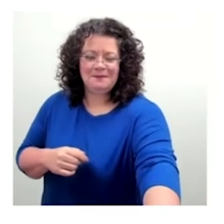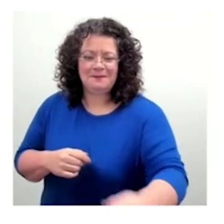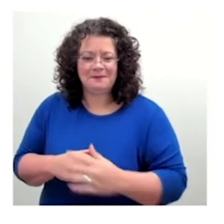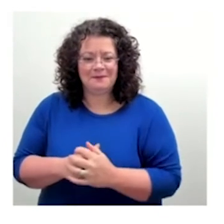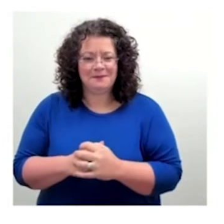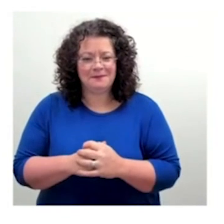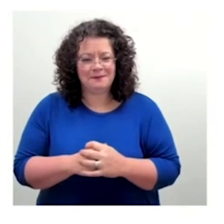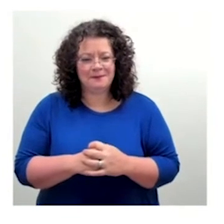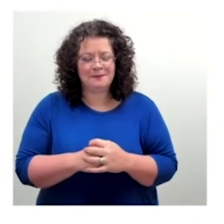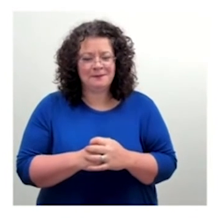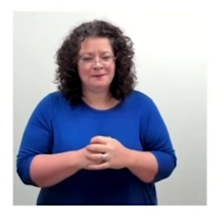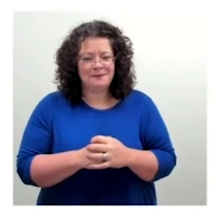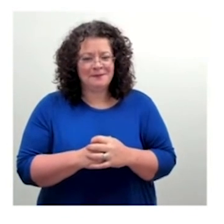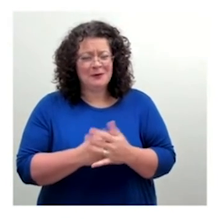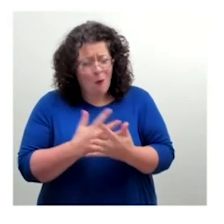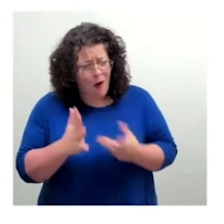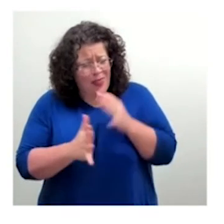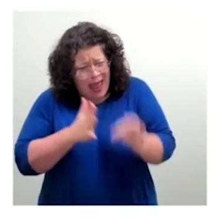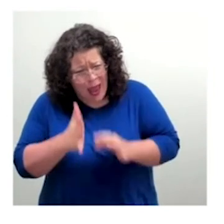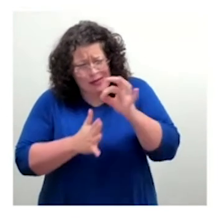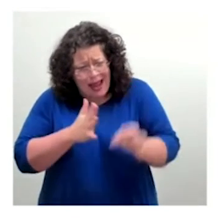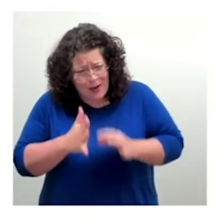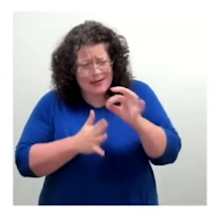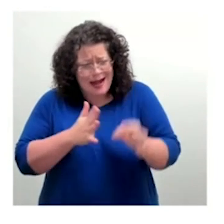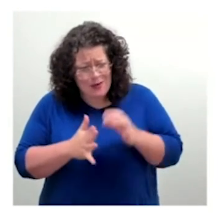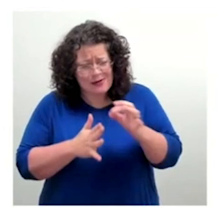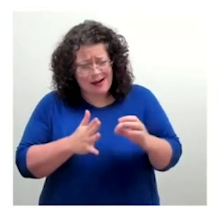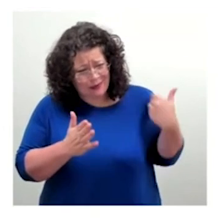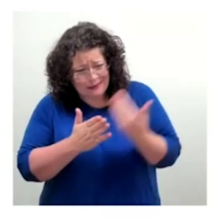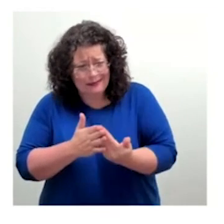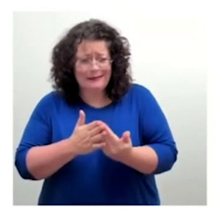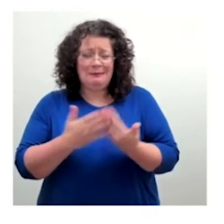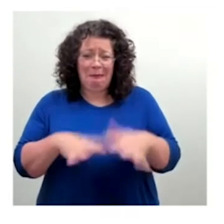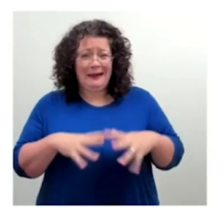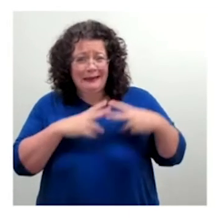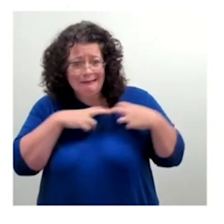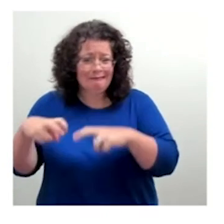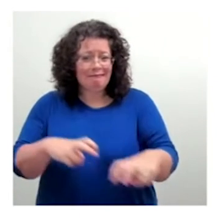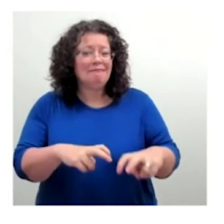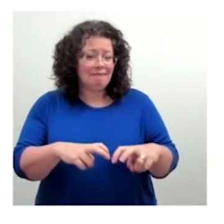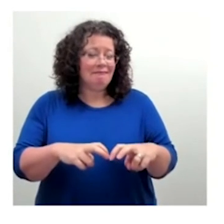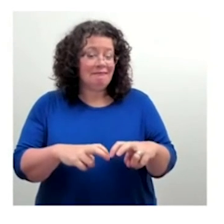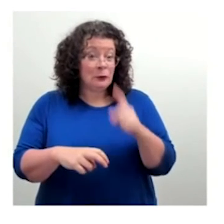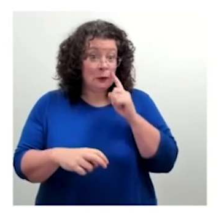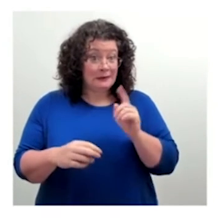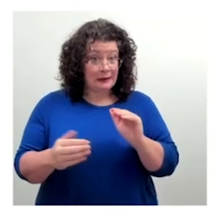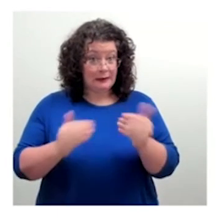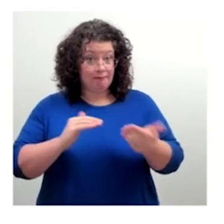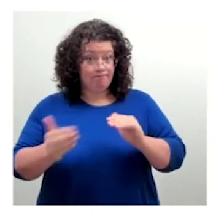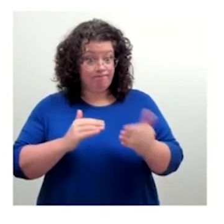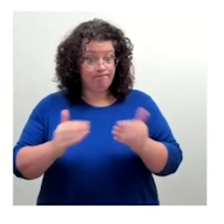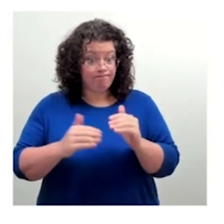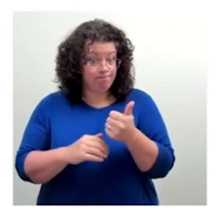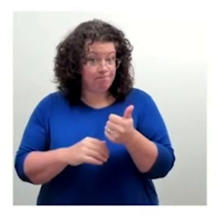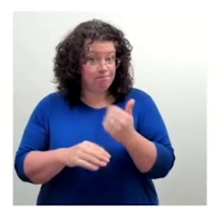against the grey background, it's all working reasonably well at level AA. So that's how fast it can be done.